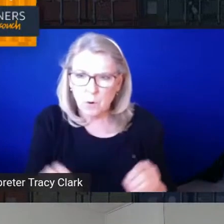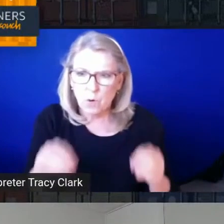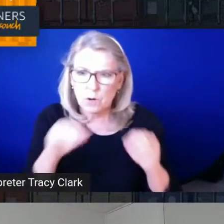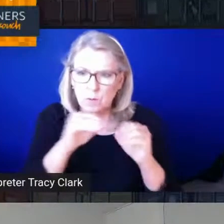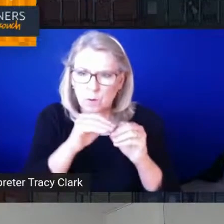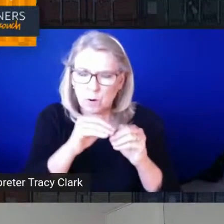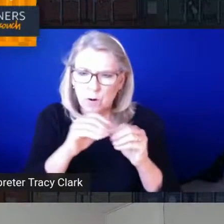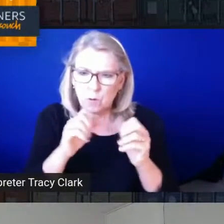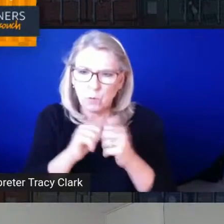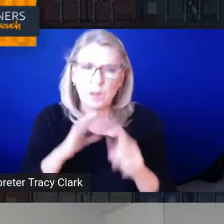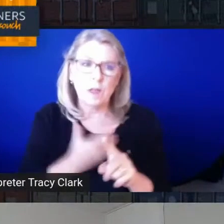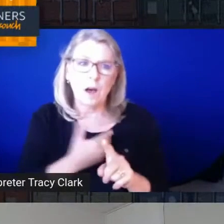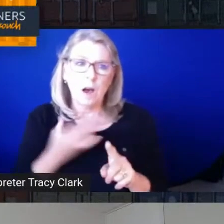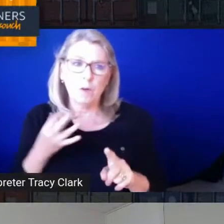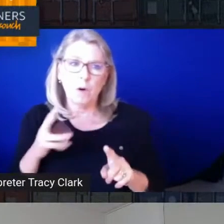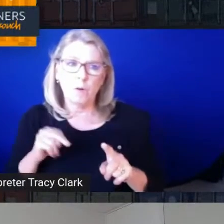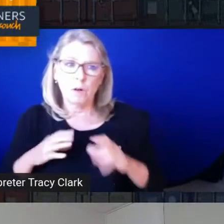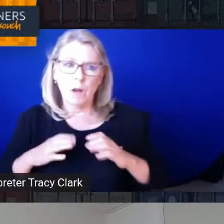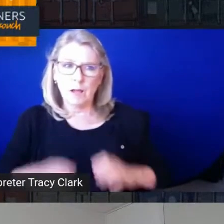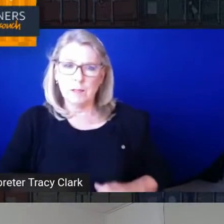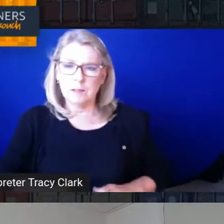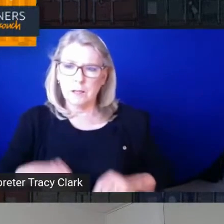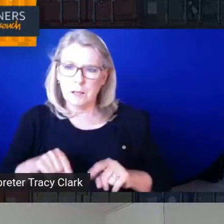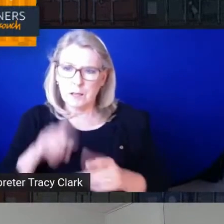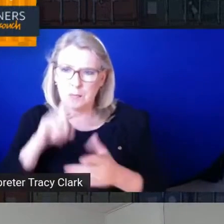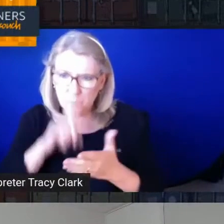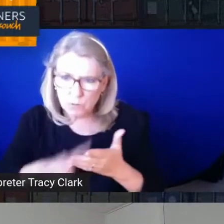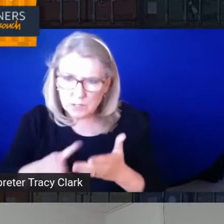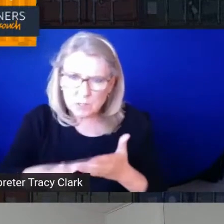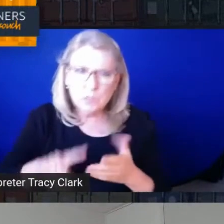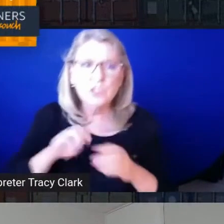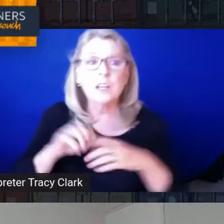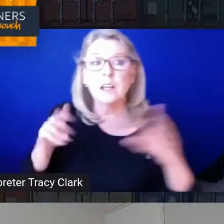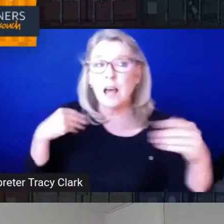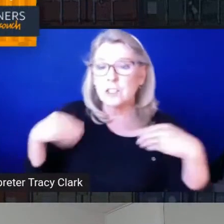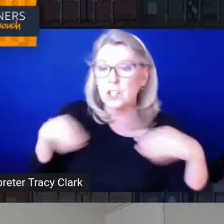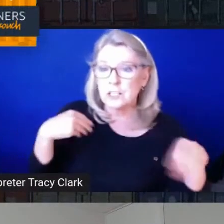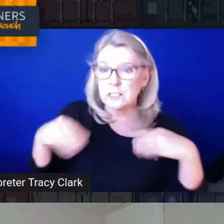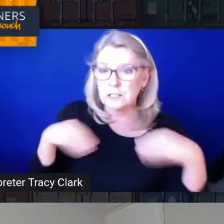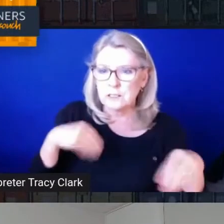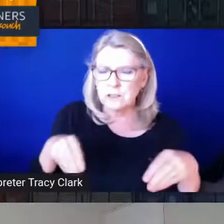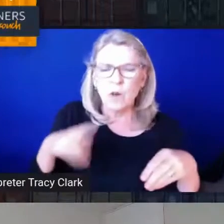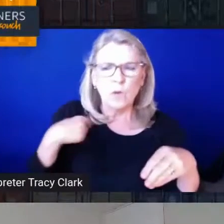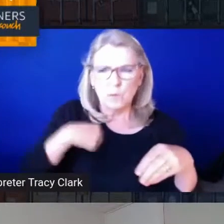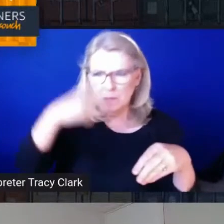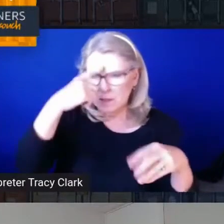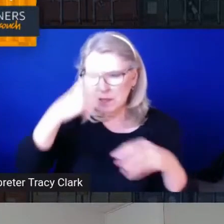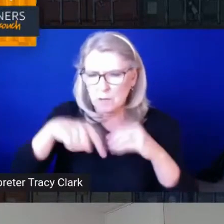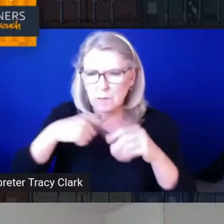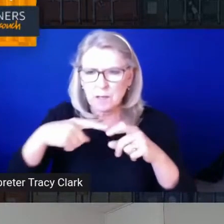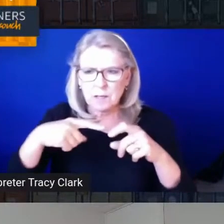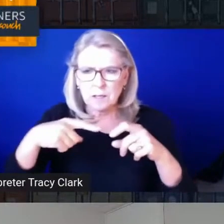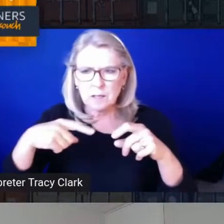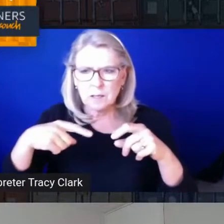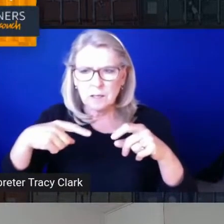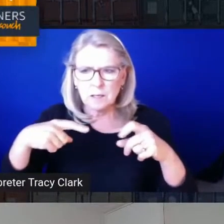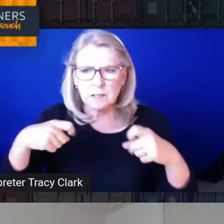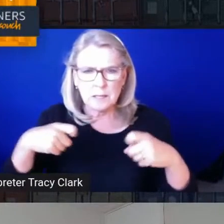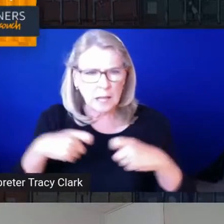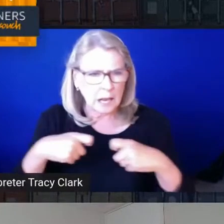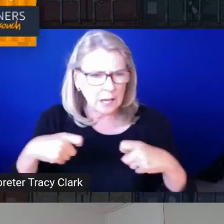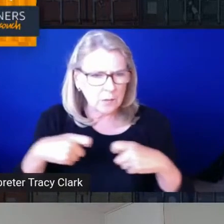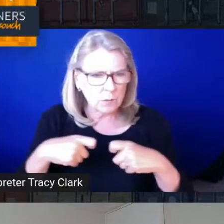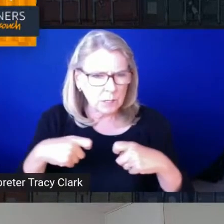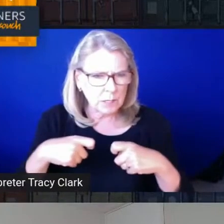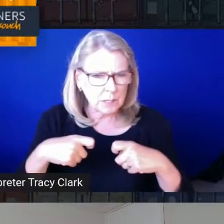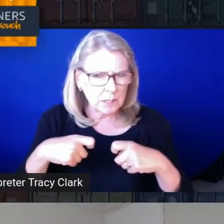client in research, in energy utility, when we think about the electric vehicle, as an example, where we need to have